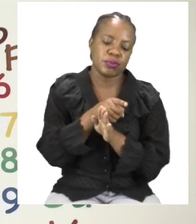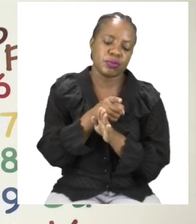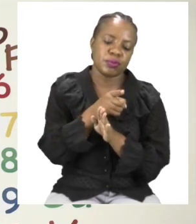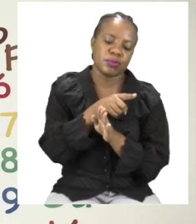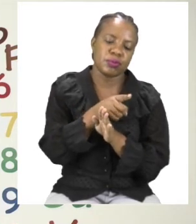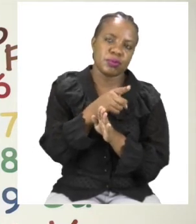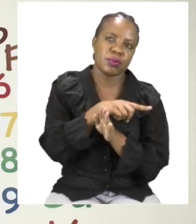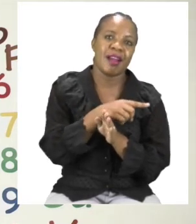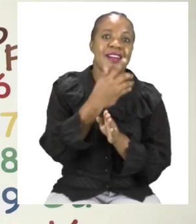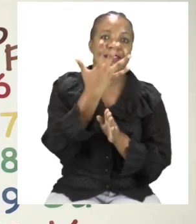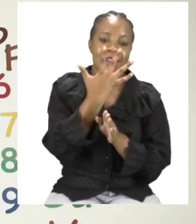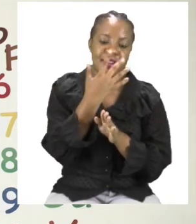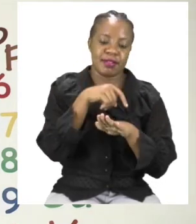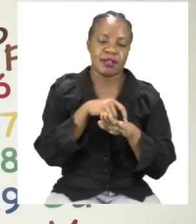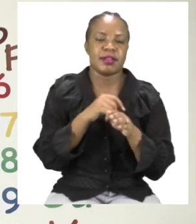25.